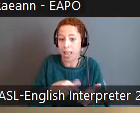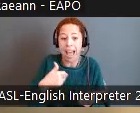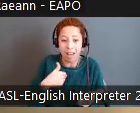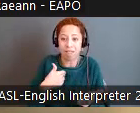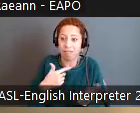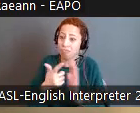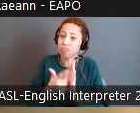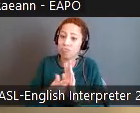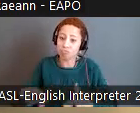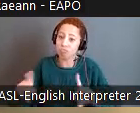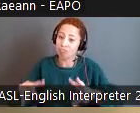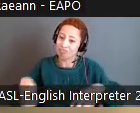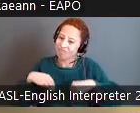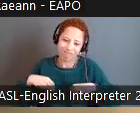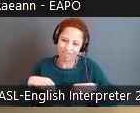standing.